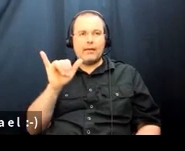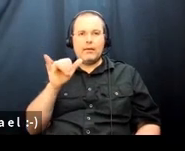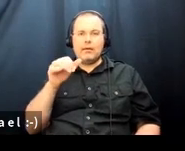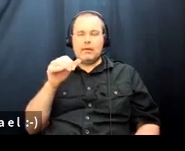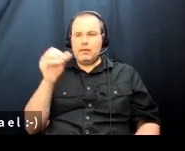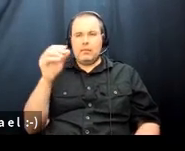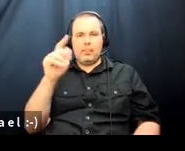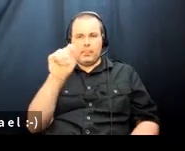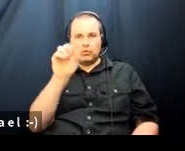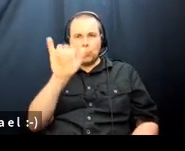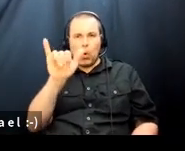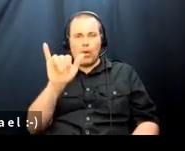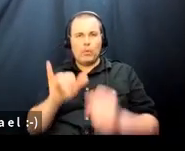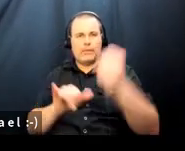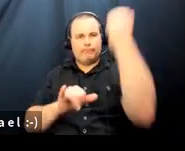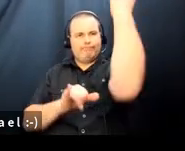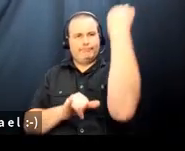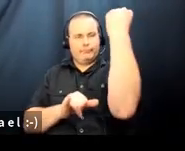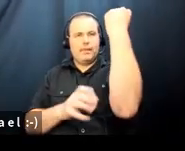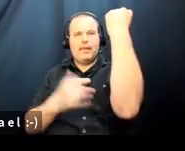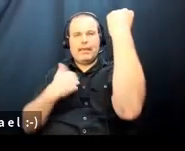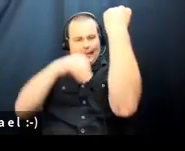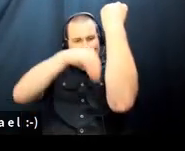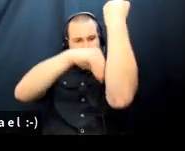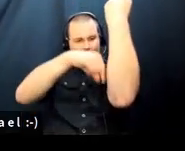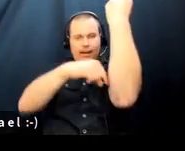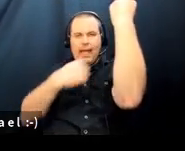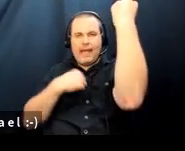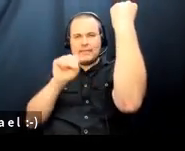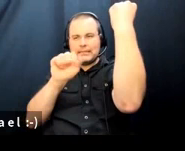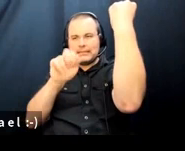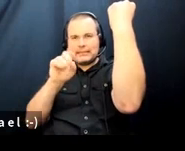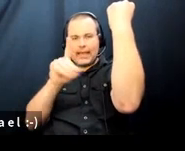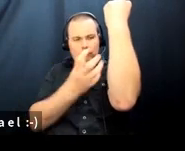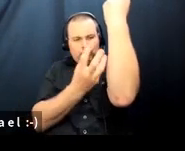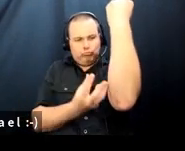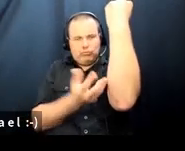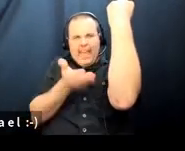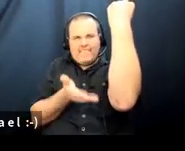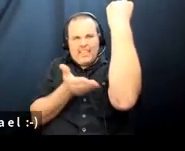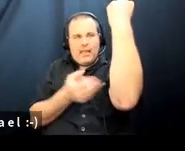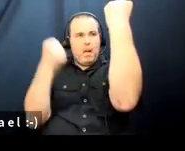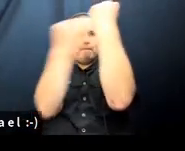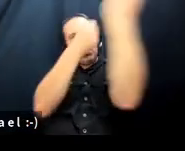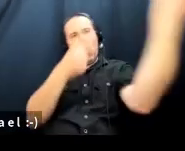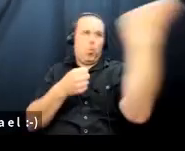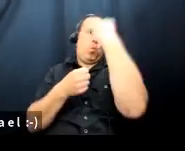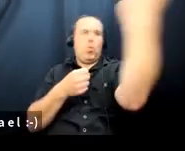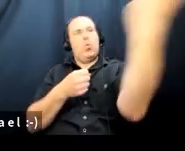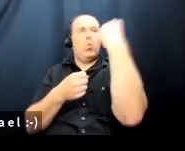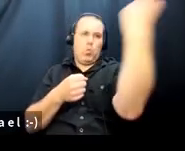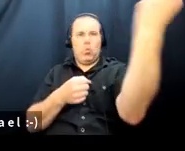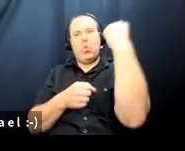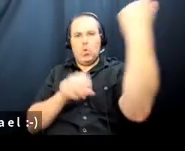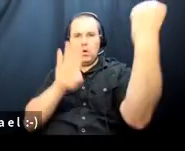they had a sandbag in them and they'd come back up at you. So you'd hit it and it would come back up. It was called a